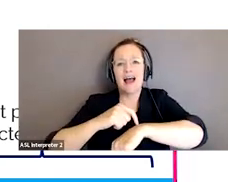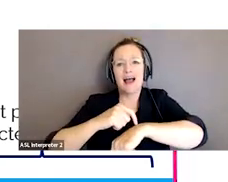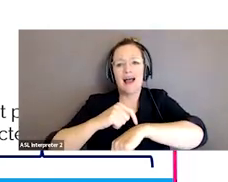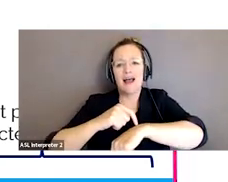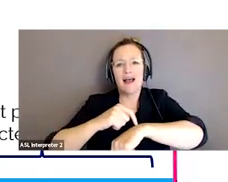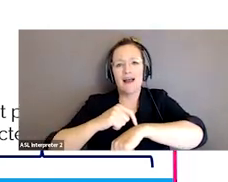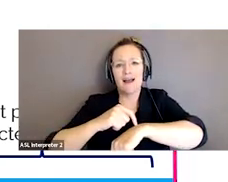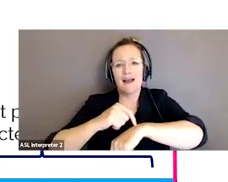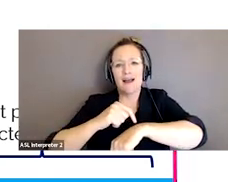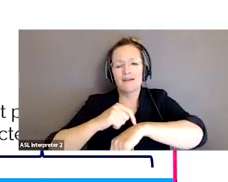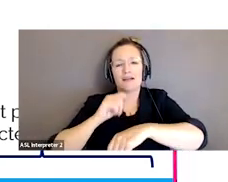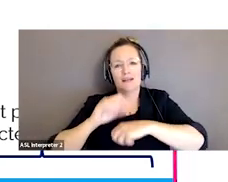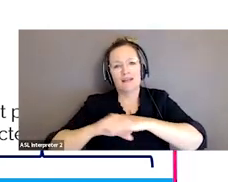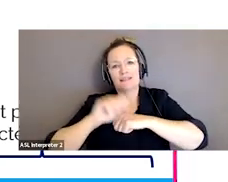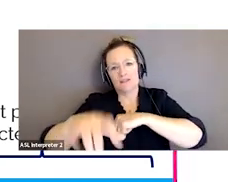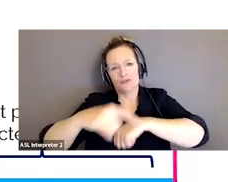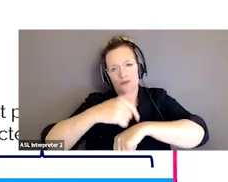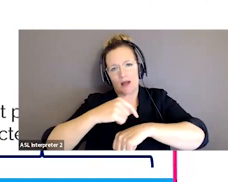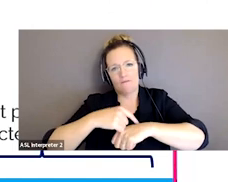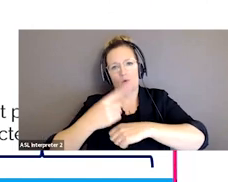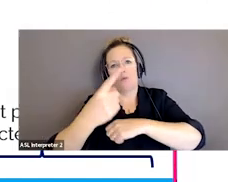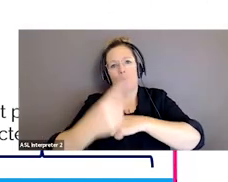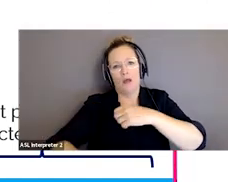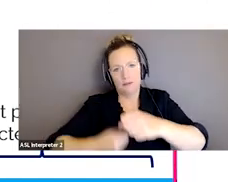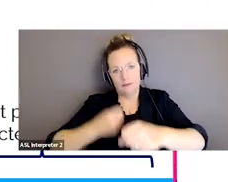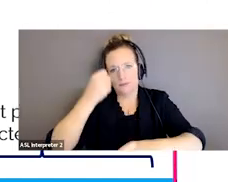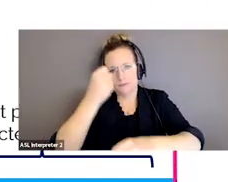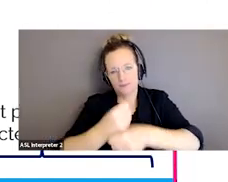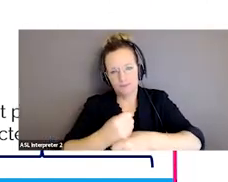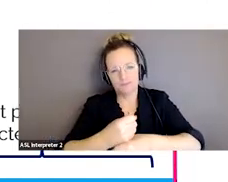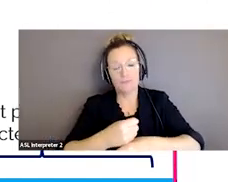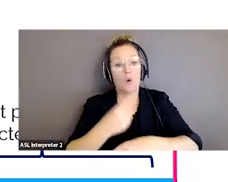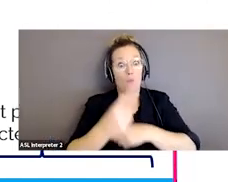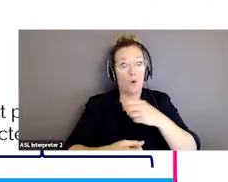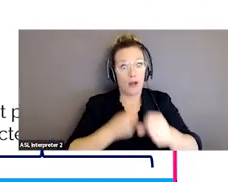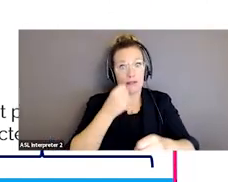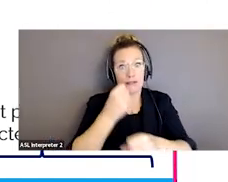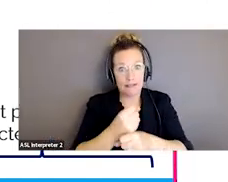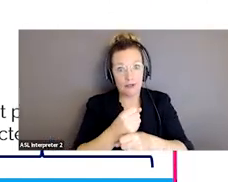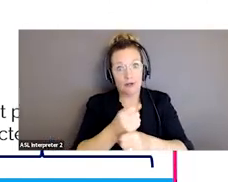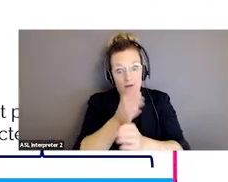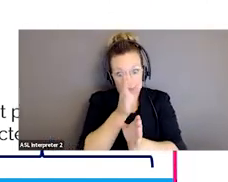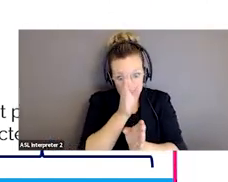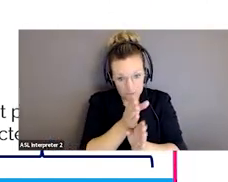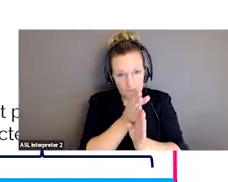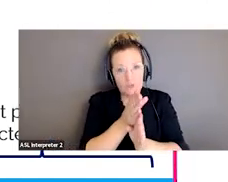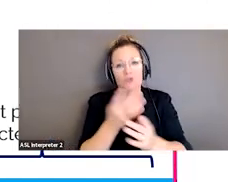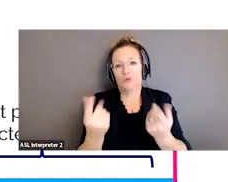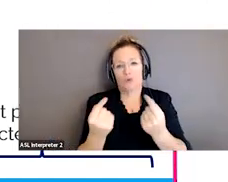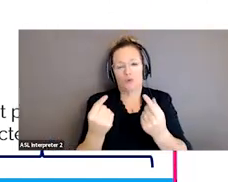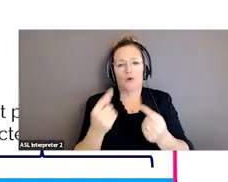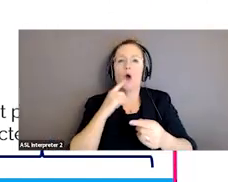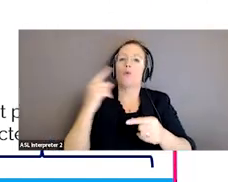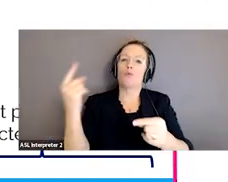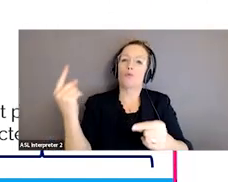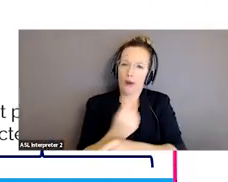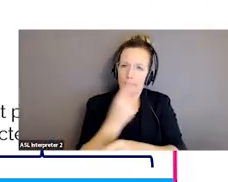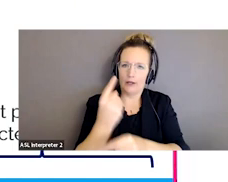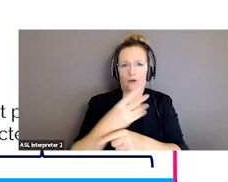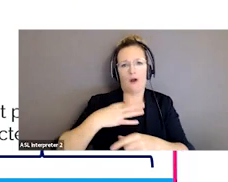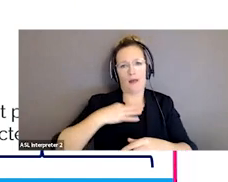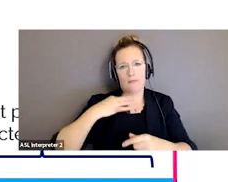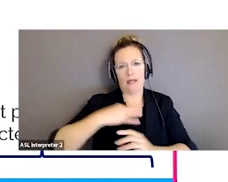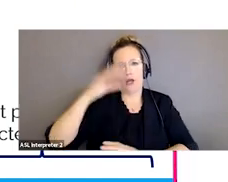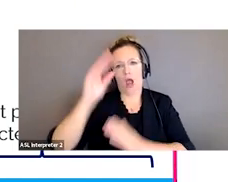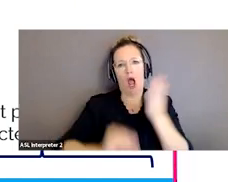essentially extends the time for 12 months. At the 12-month mark, you want to file a regular application. And in this